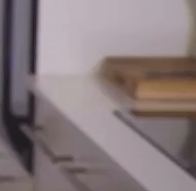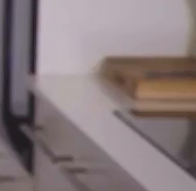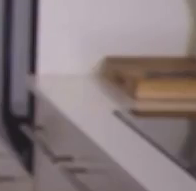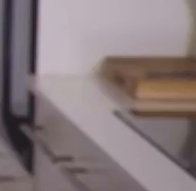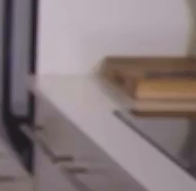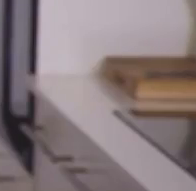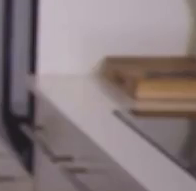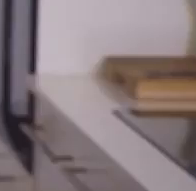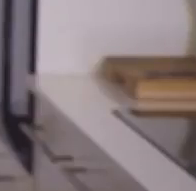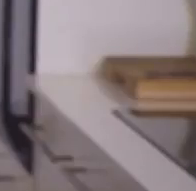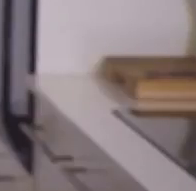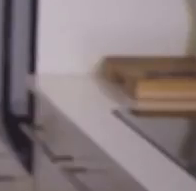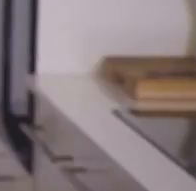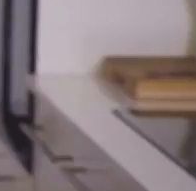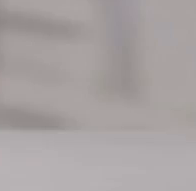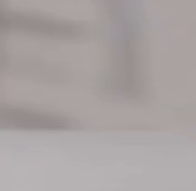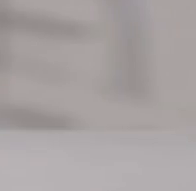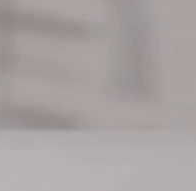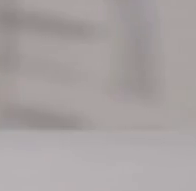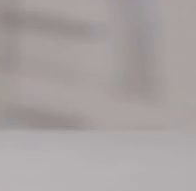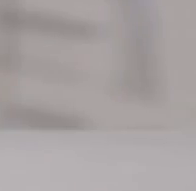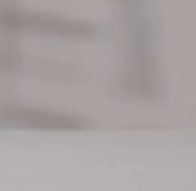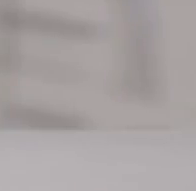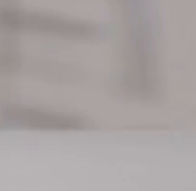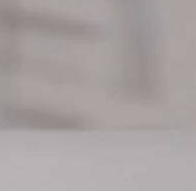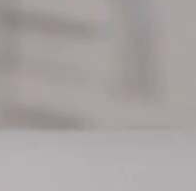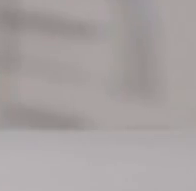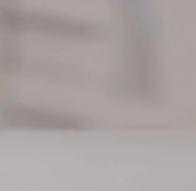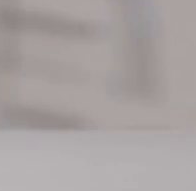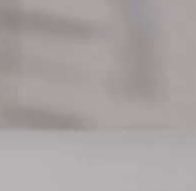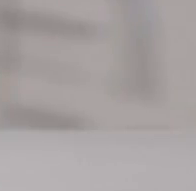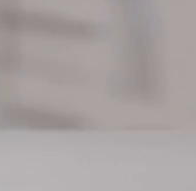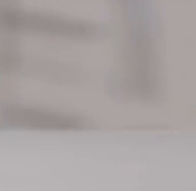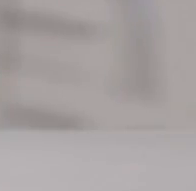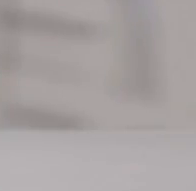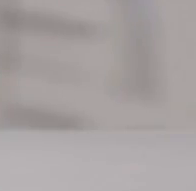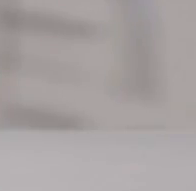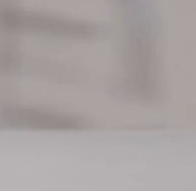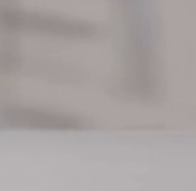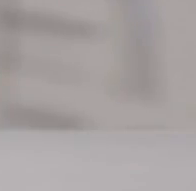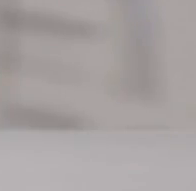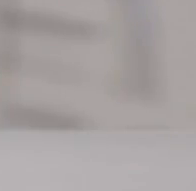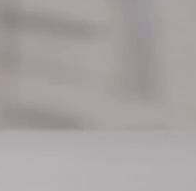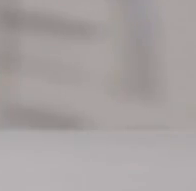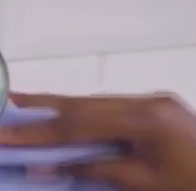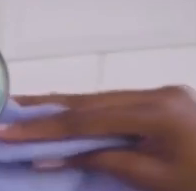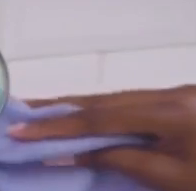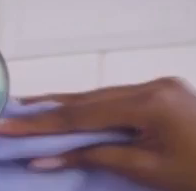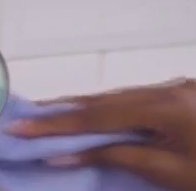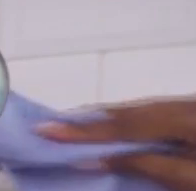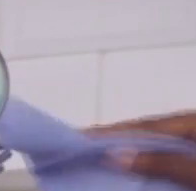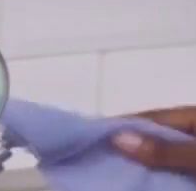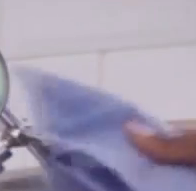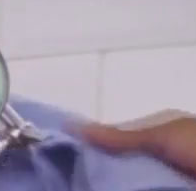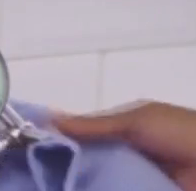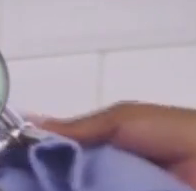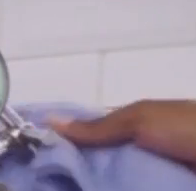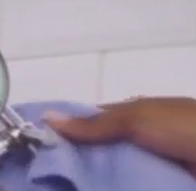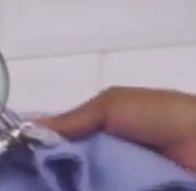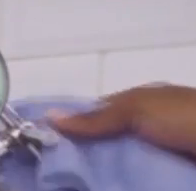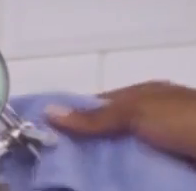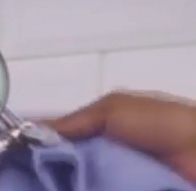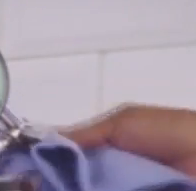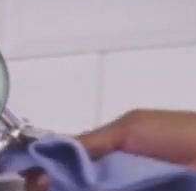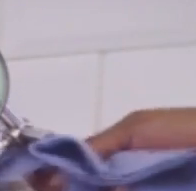Disinfect and protect your home with Jik. Jik kills 99.9% of illness-causing germs. Disinfect floors, kitchen